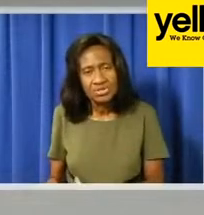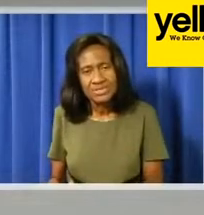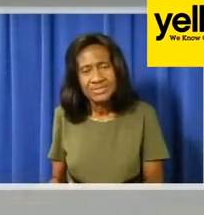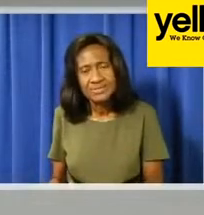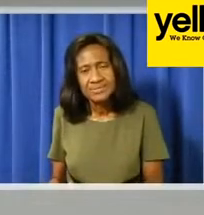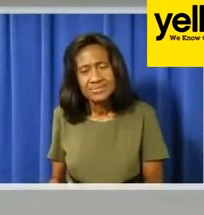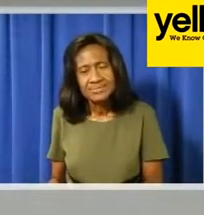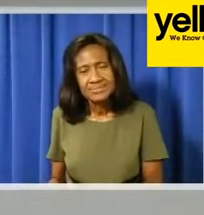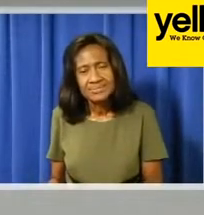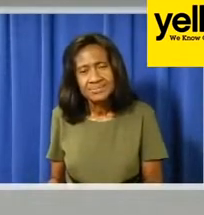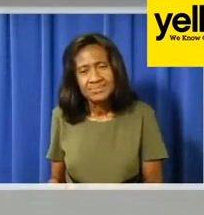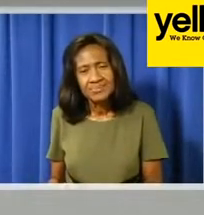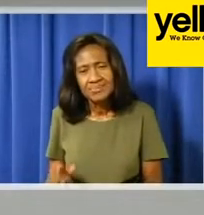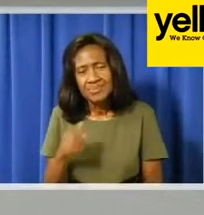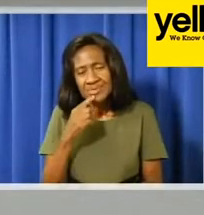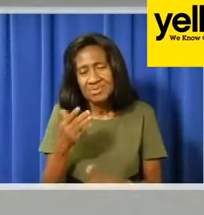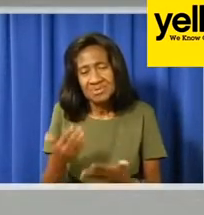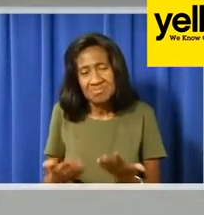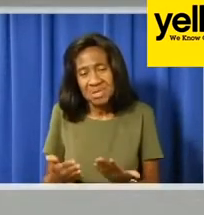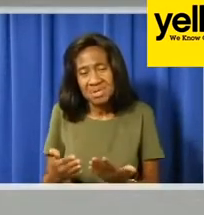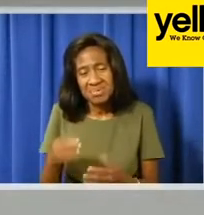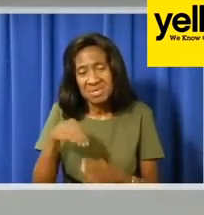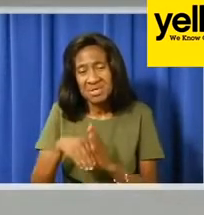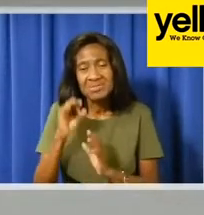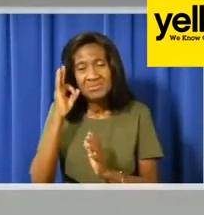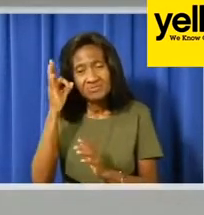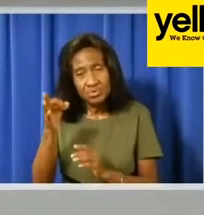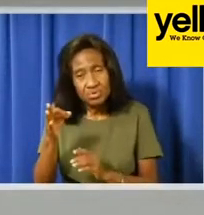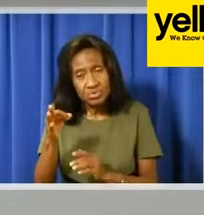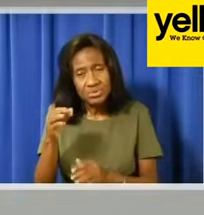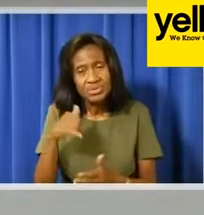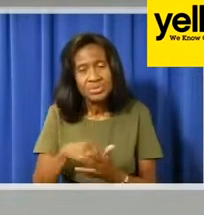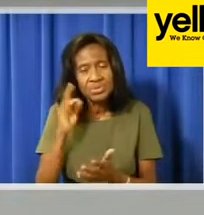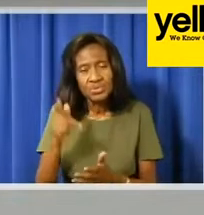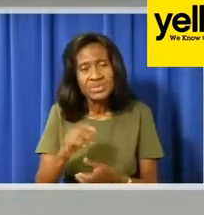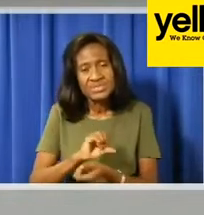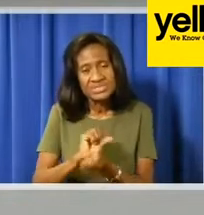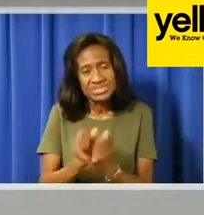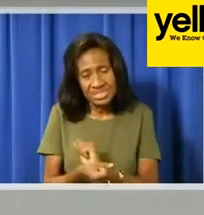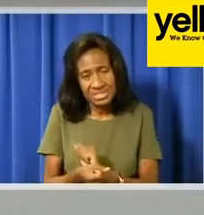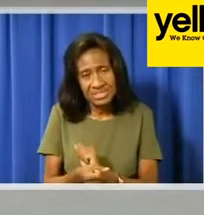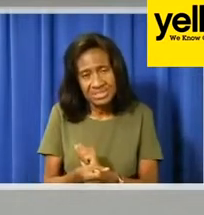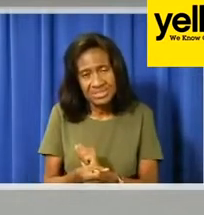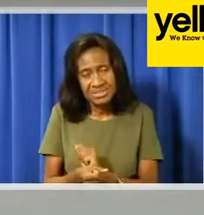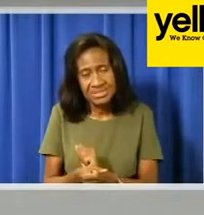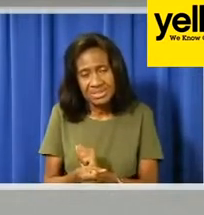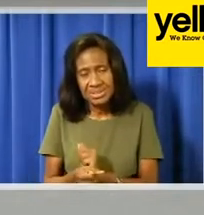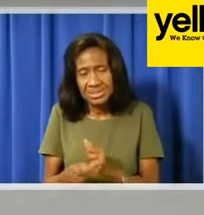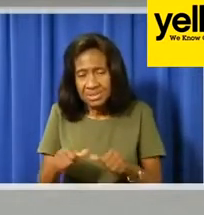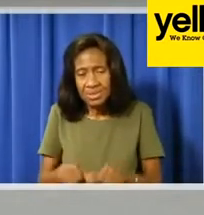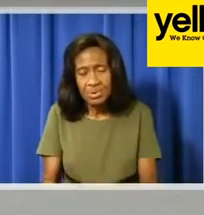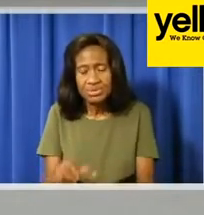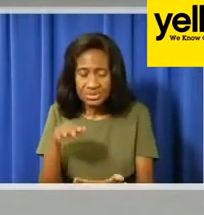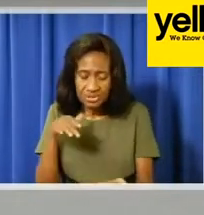I suppose at some point in the future that may change. Those studies are ongoing at this point.